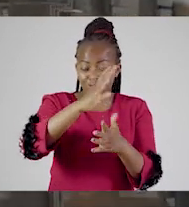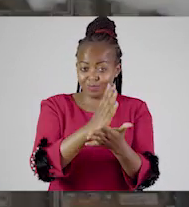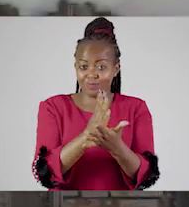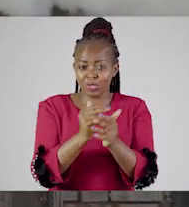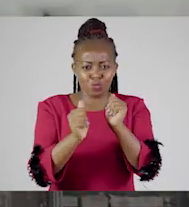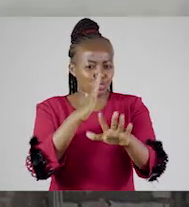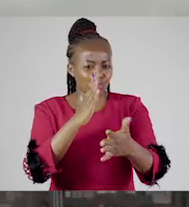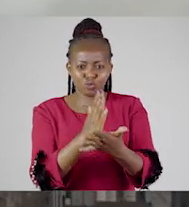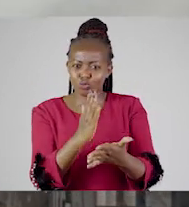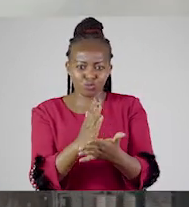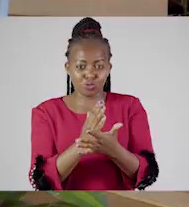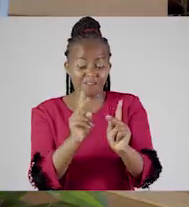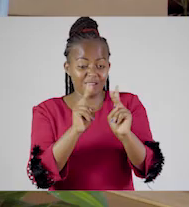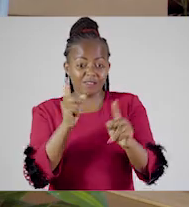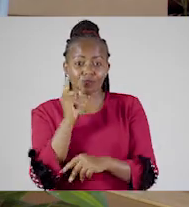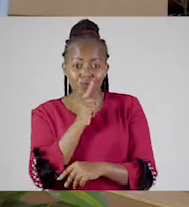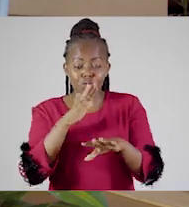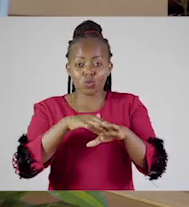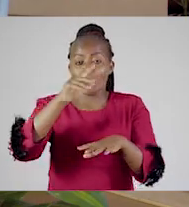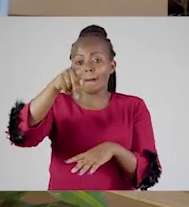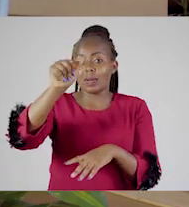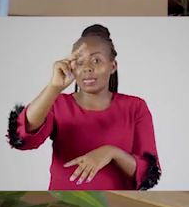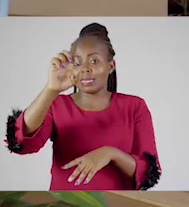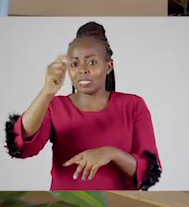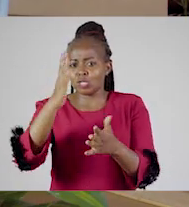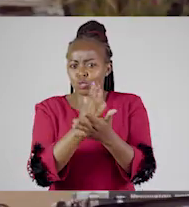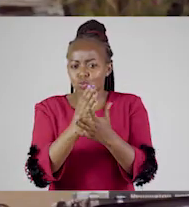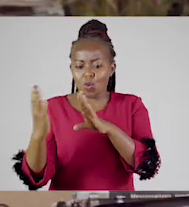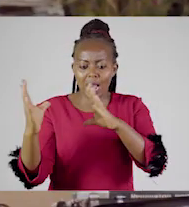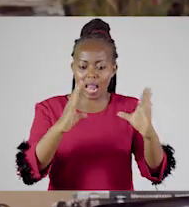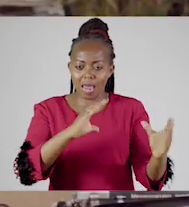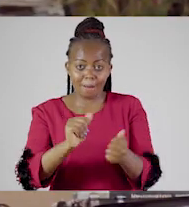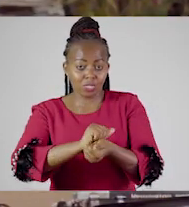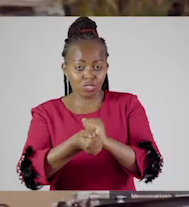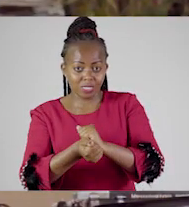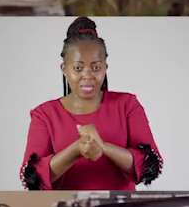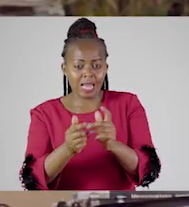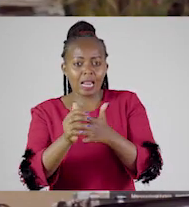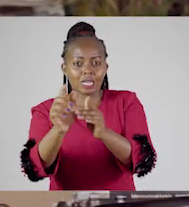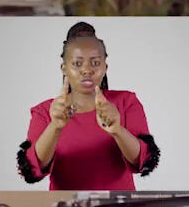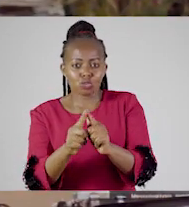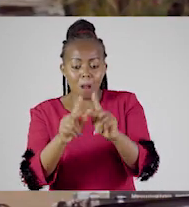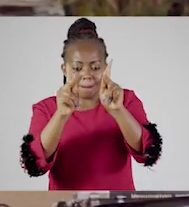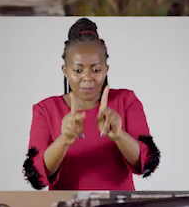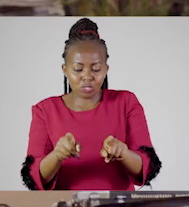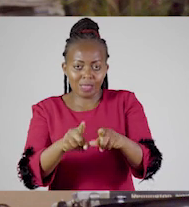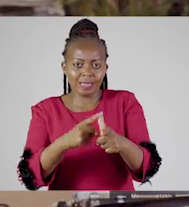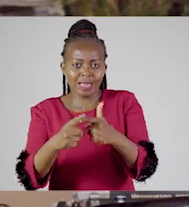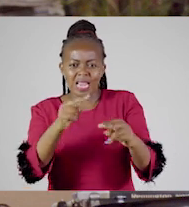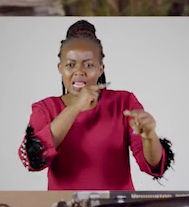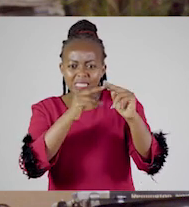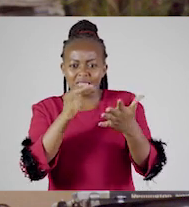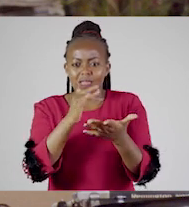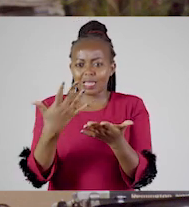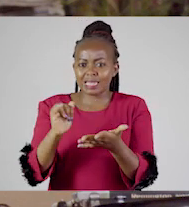frankly, are frying the planet. At home, climate change speeds up the damage of personal and collective histories and memories,